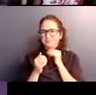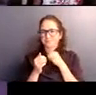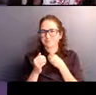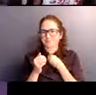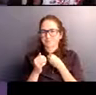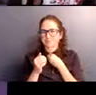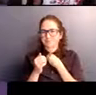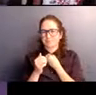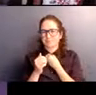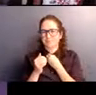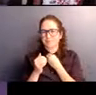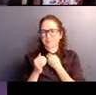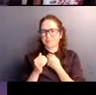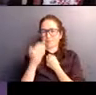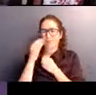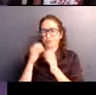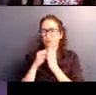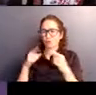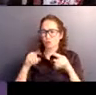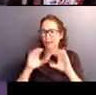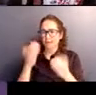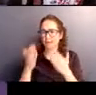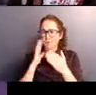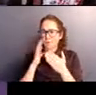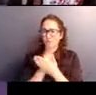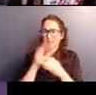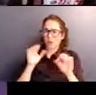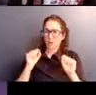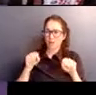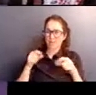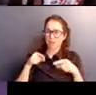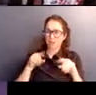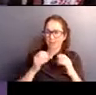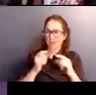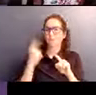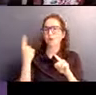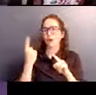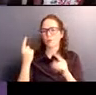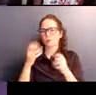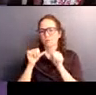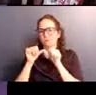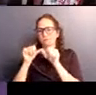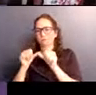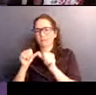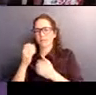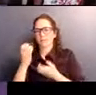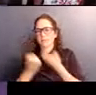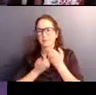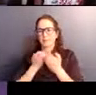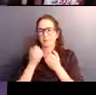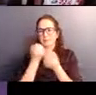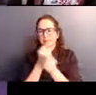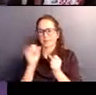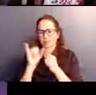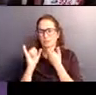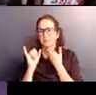may use their movement abilities in class, but they'll always try to maintain their emotional safety. And we as